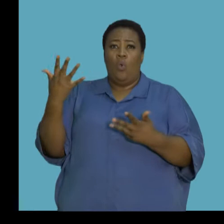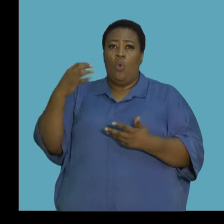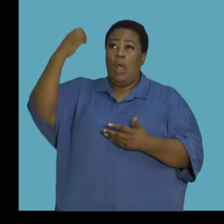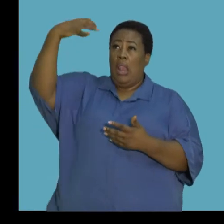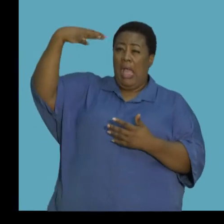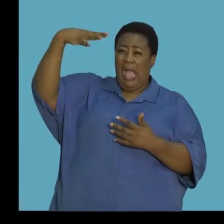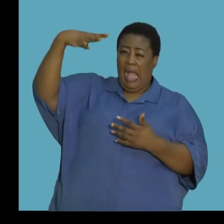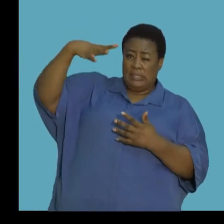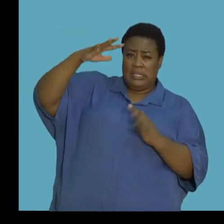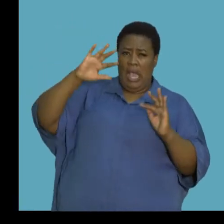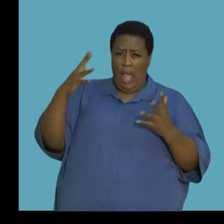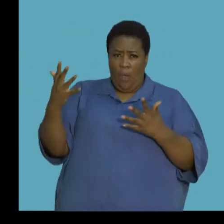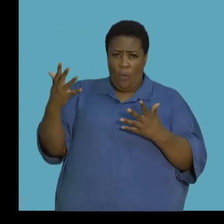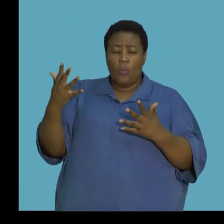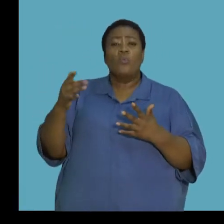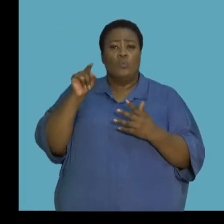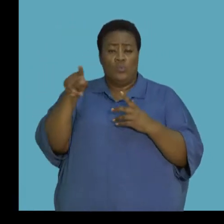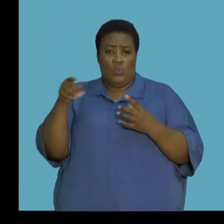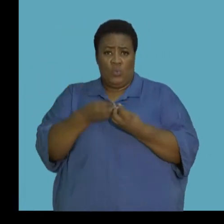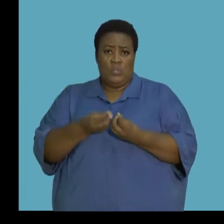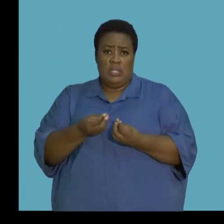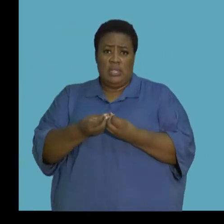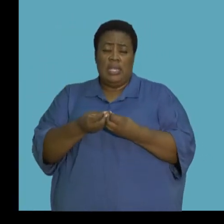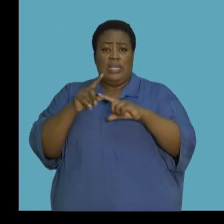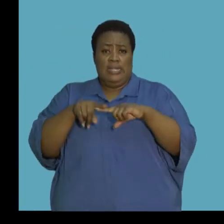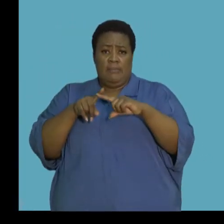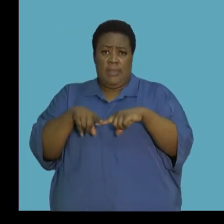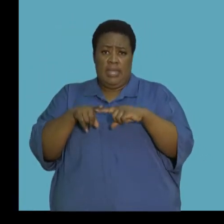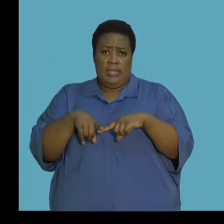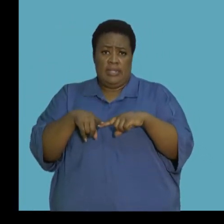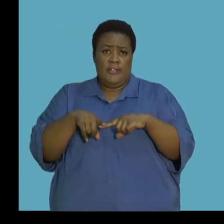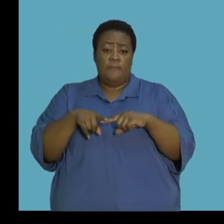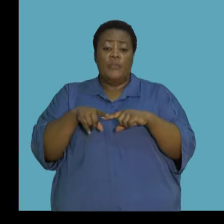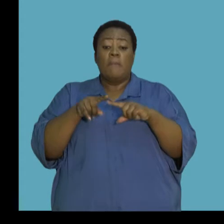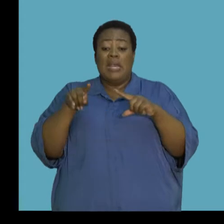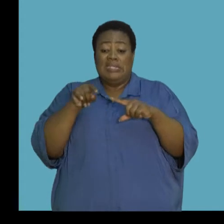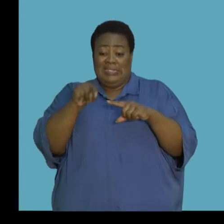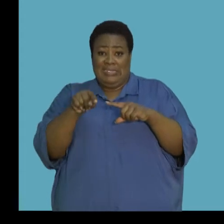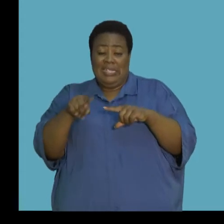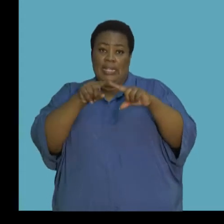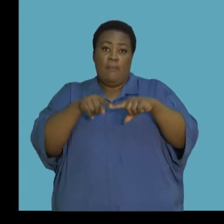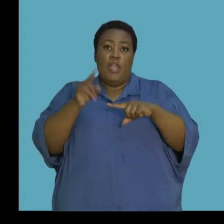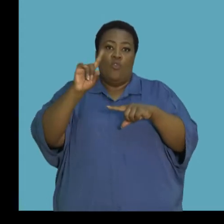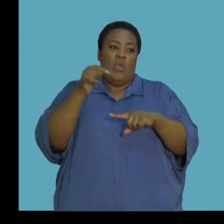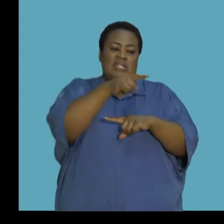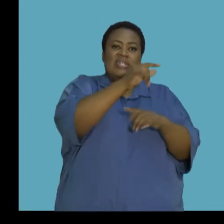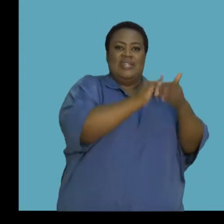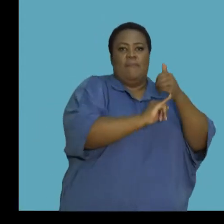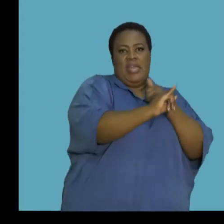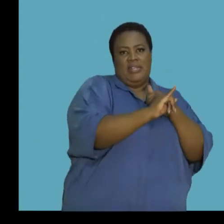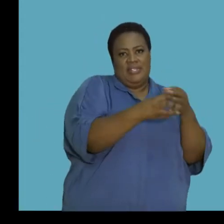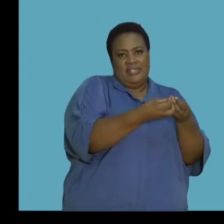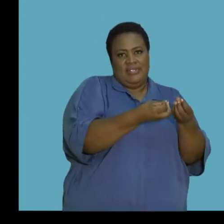intensity, that would be the recordings that talk to the dependent variable. We also need to keep our control